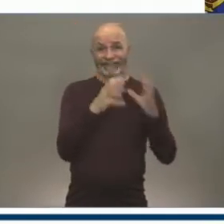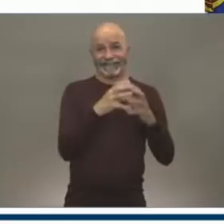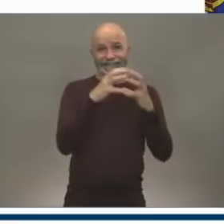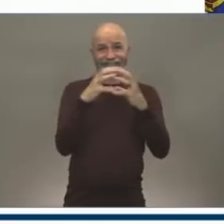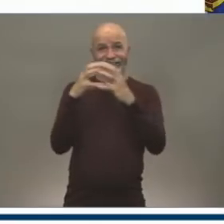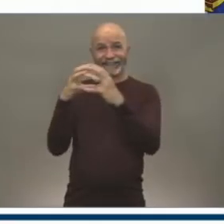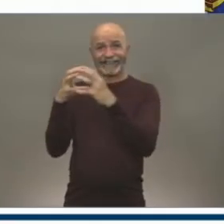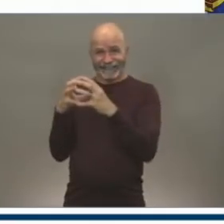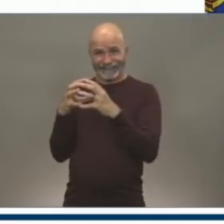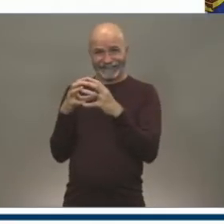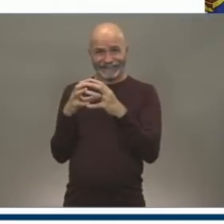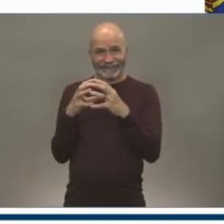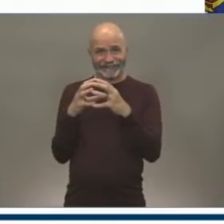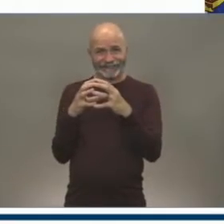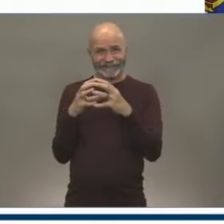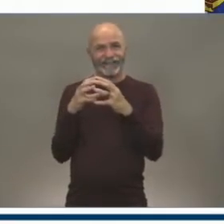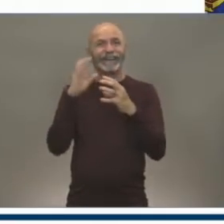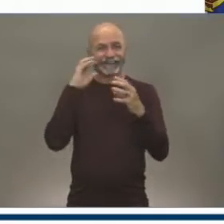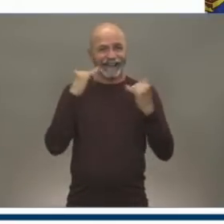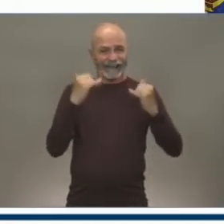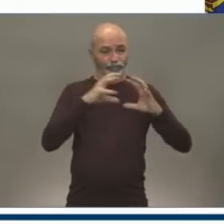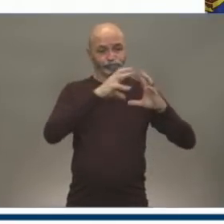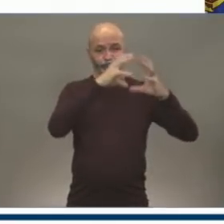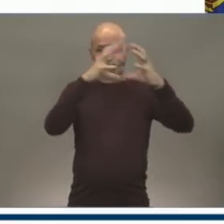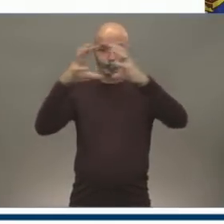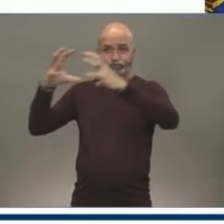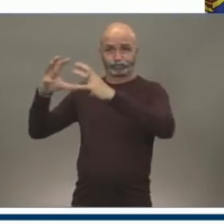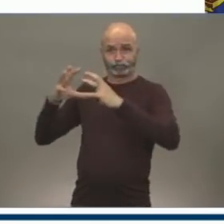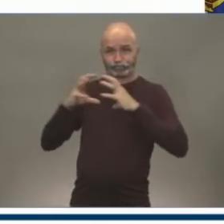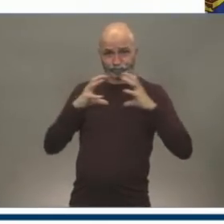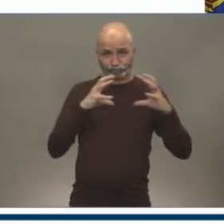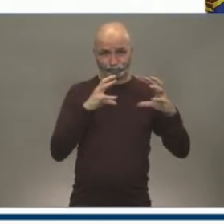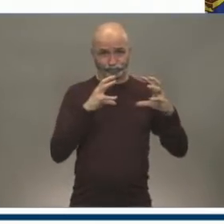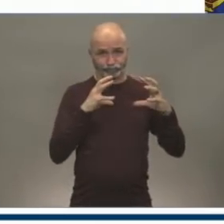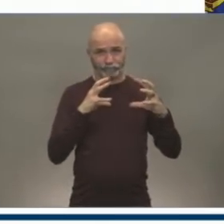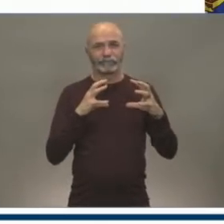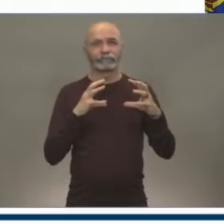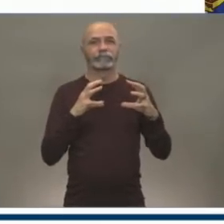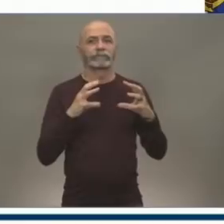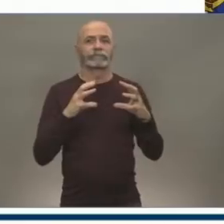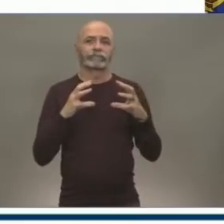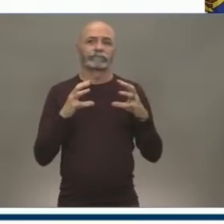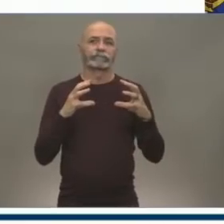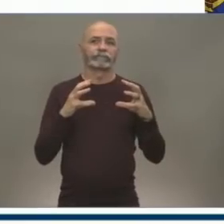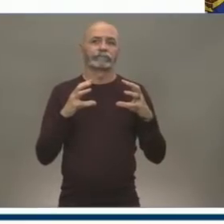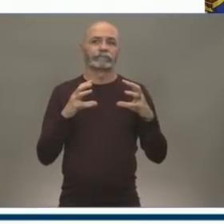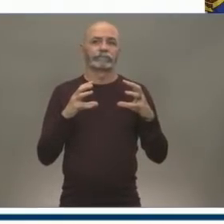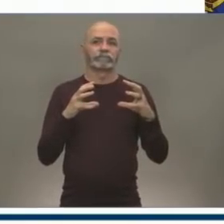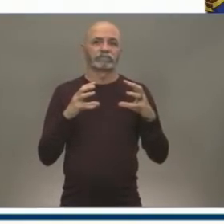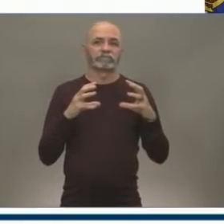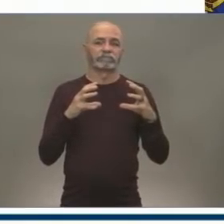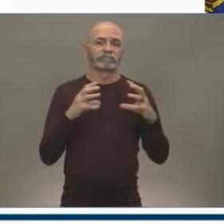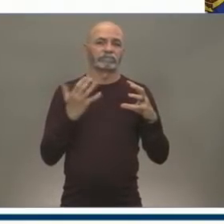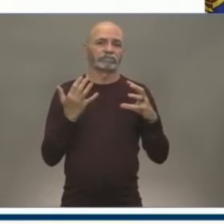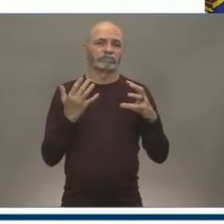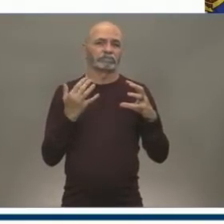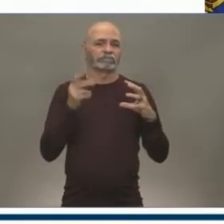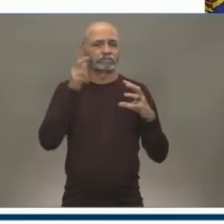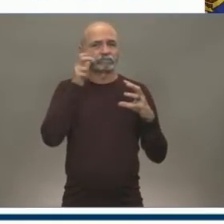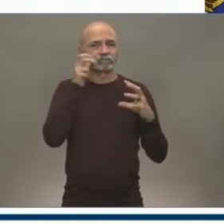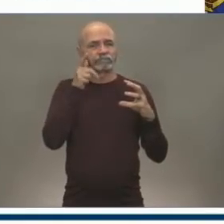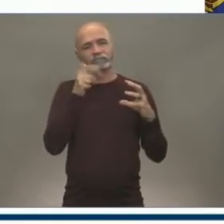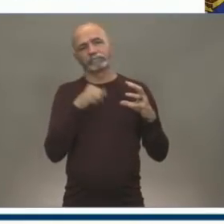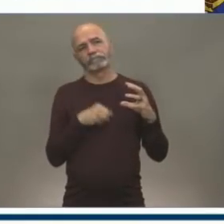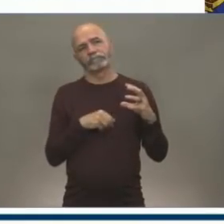hit, would it be an idea to harmonize the practices in